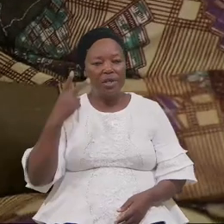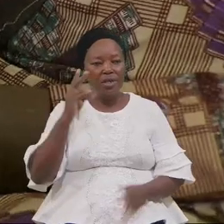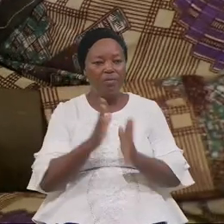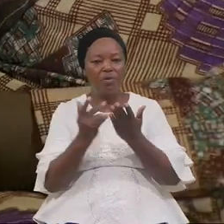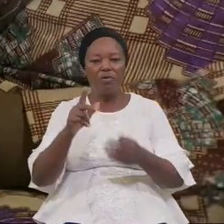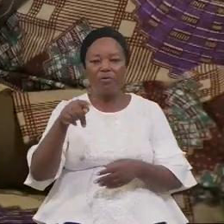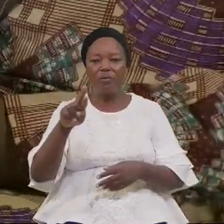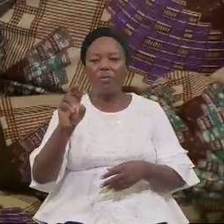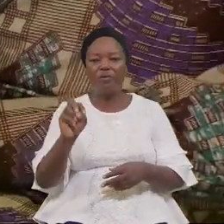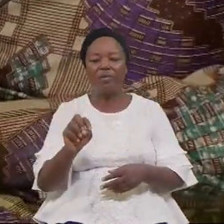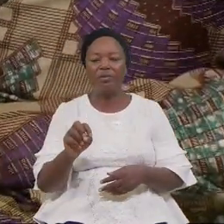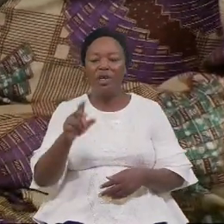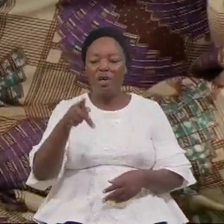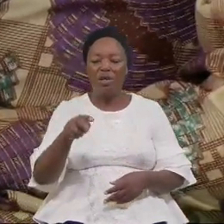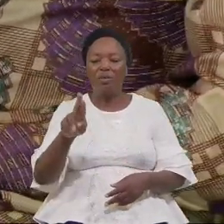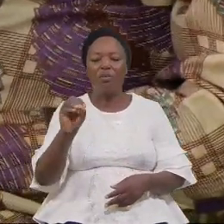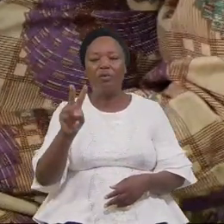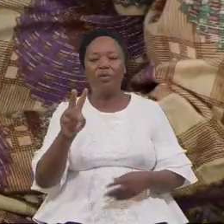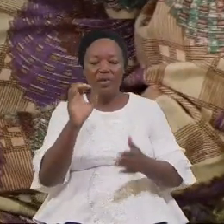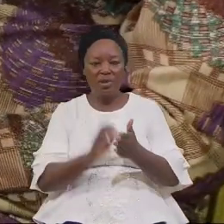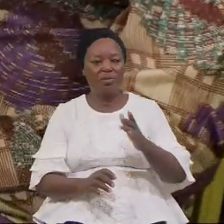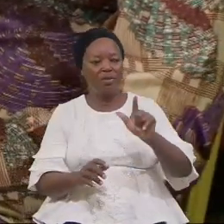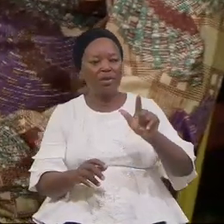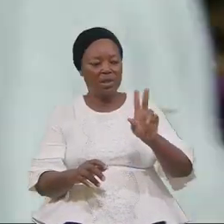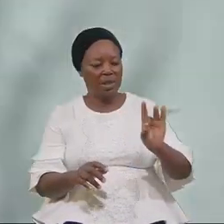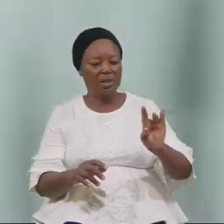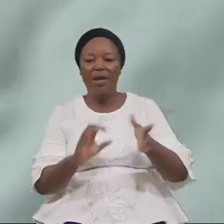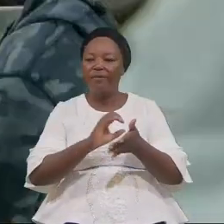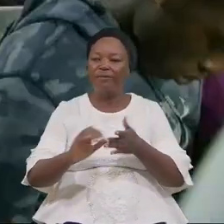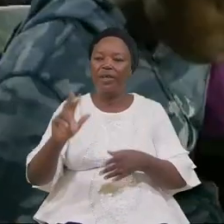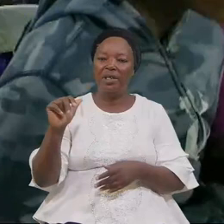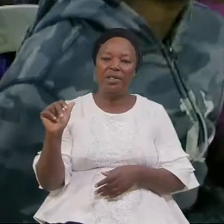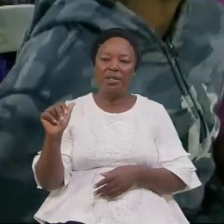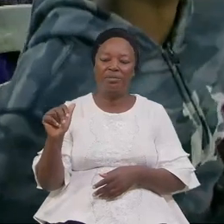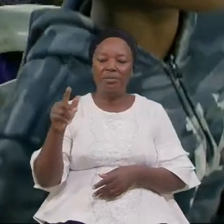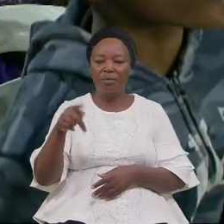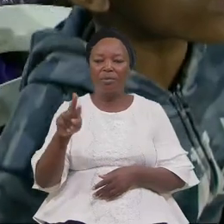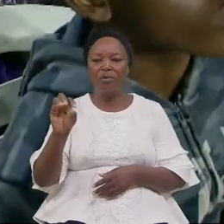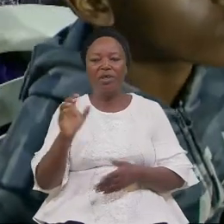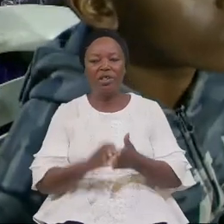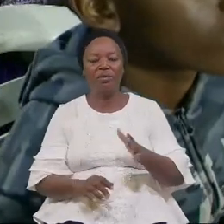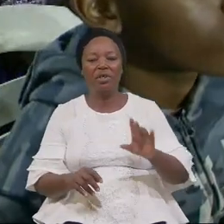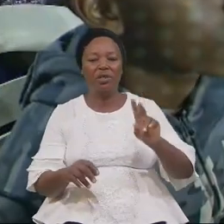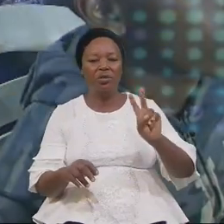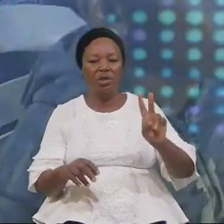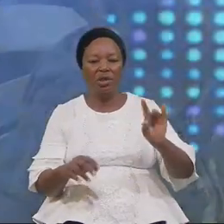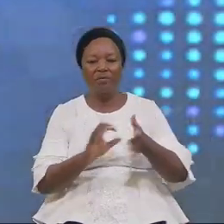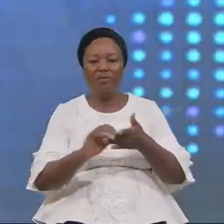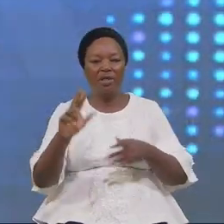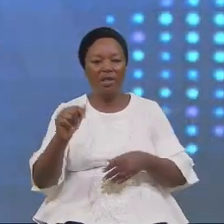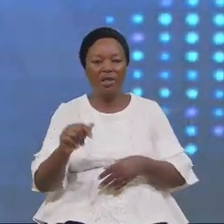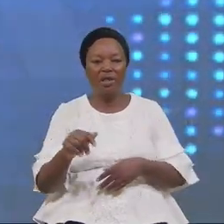chapter 28, reading from verse 13. He that covereth